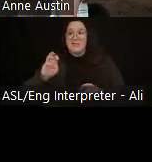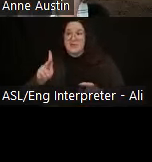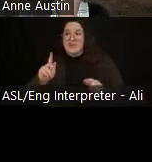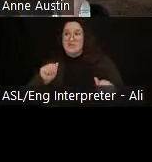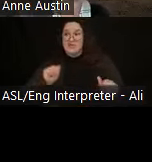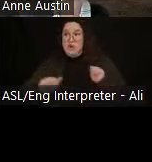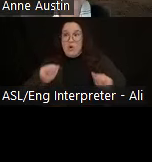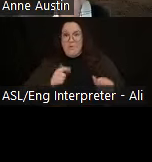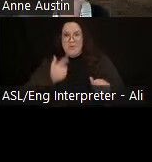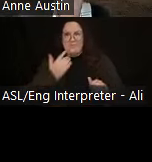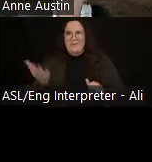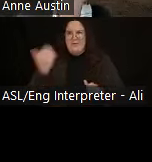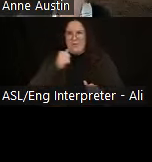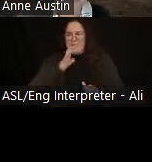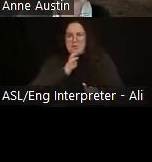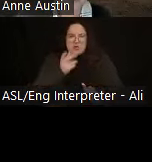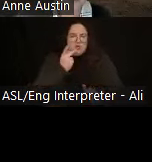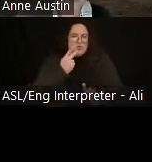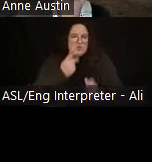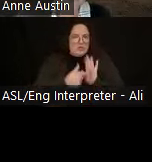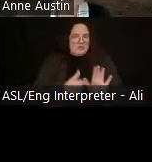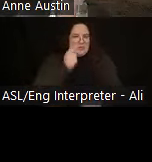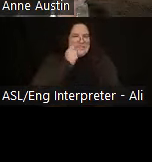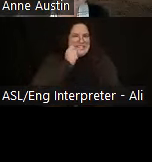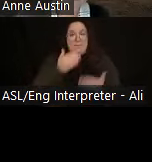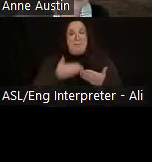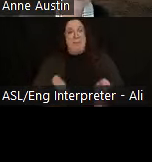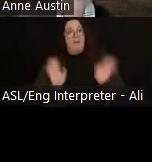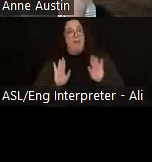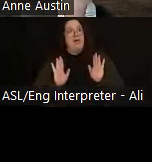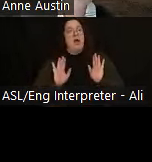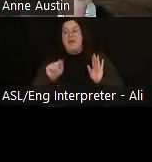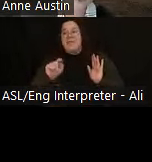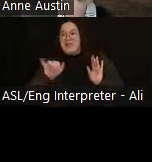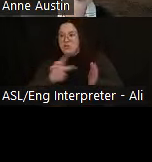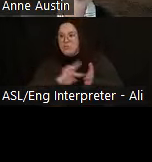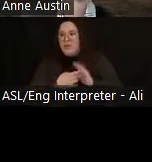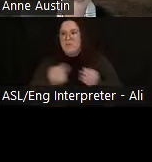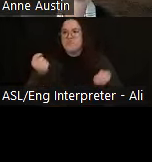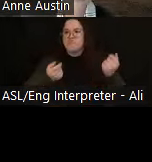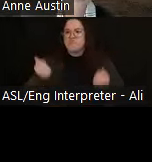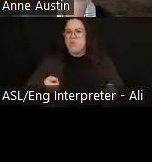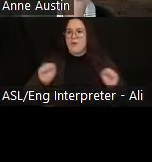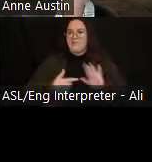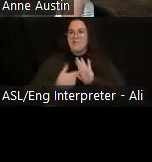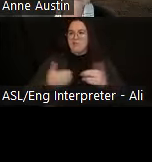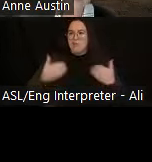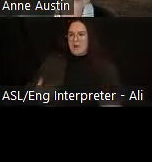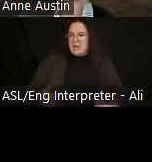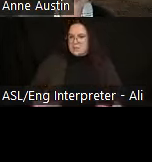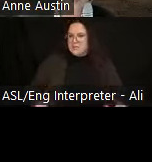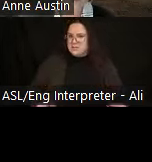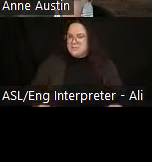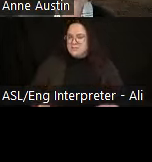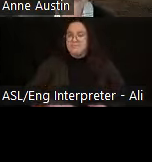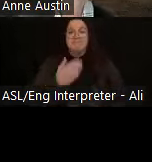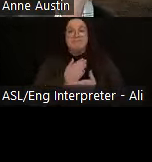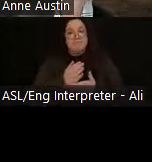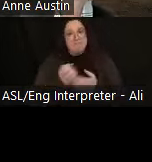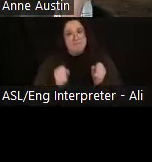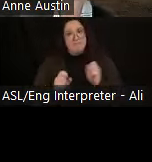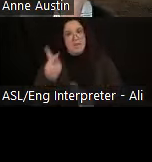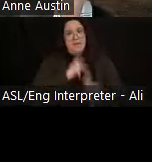didn't show that much skin publicly. The tattoos gave them a reason to strip down and show their bodies. Certainly a number of people who